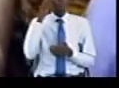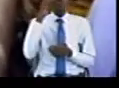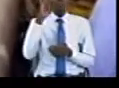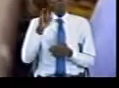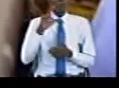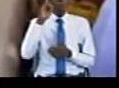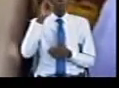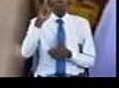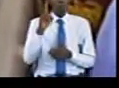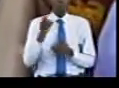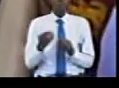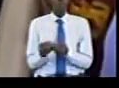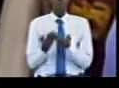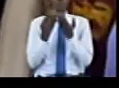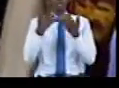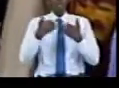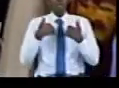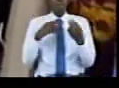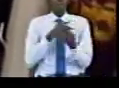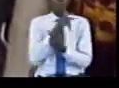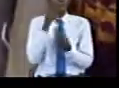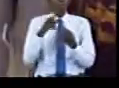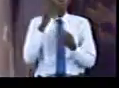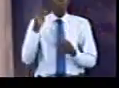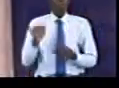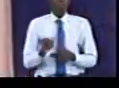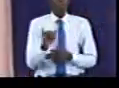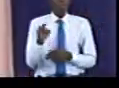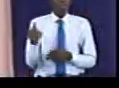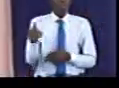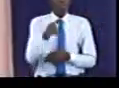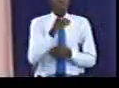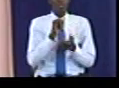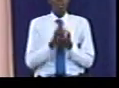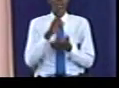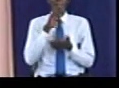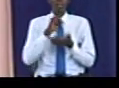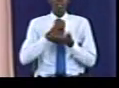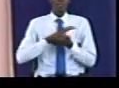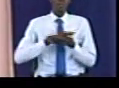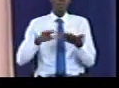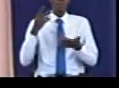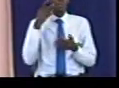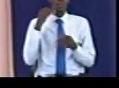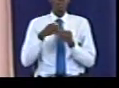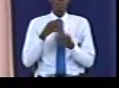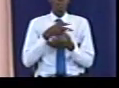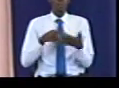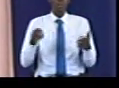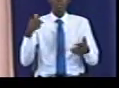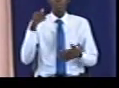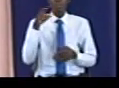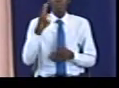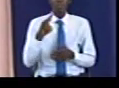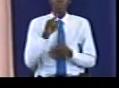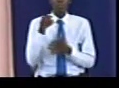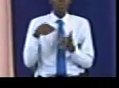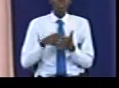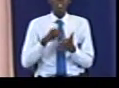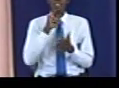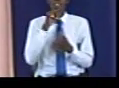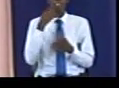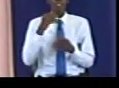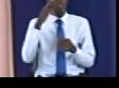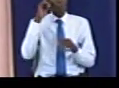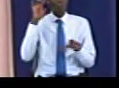has perfected forever them that are sanctified. Look at verse 16. This is the covenant that